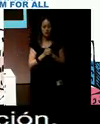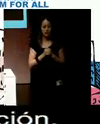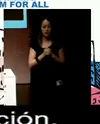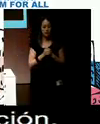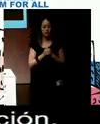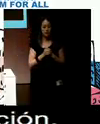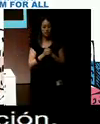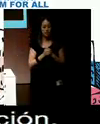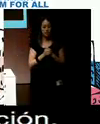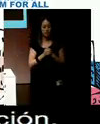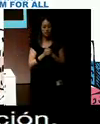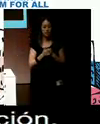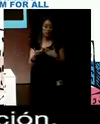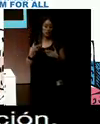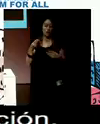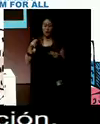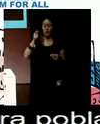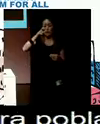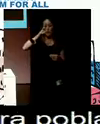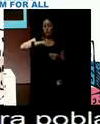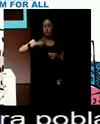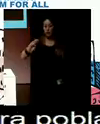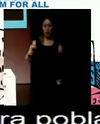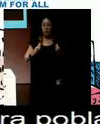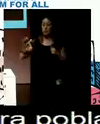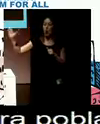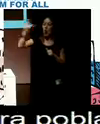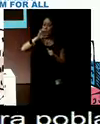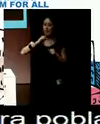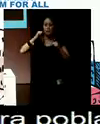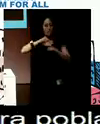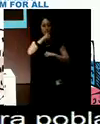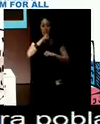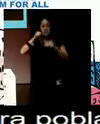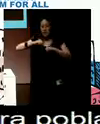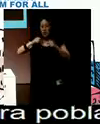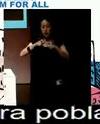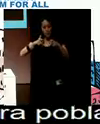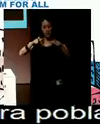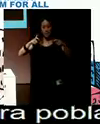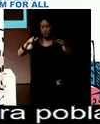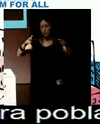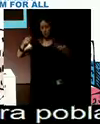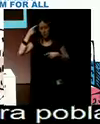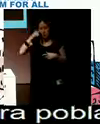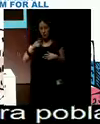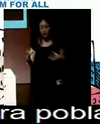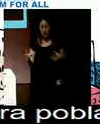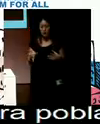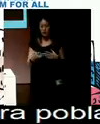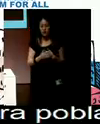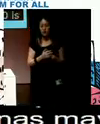year. 60 is now the new 40, they say, and I'm very happy. We can only look forward to something like